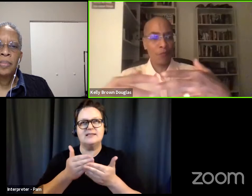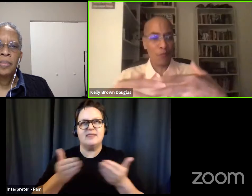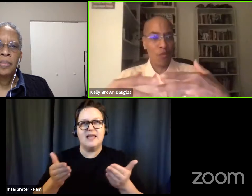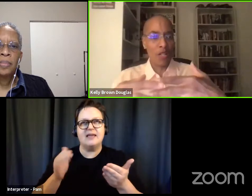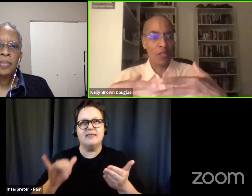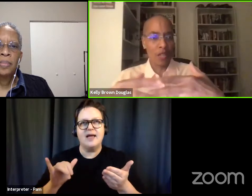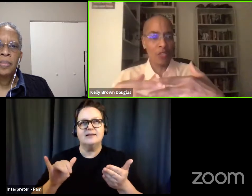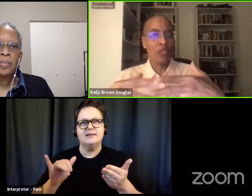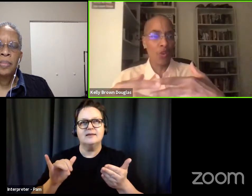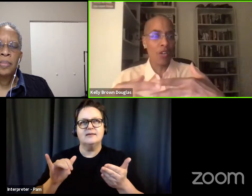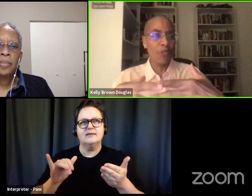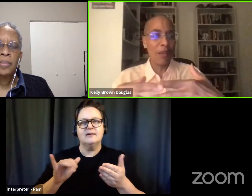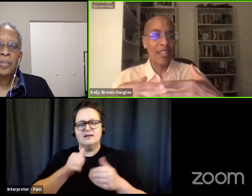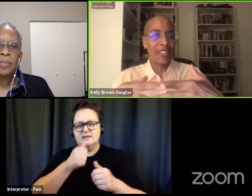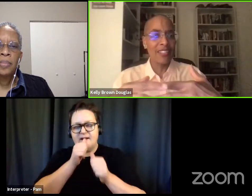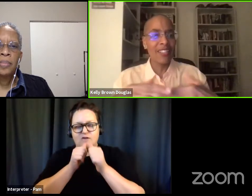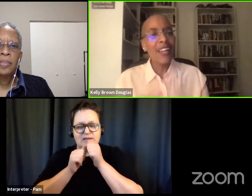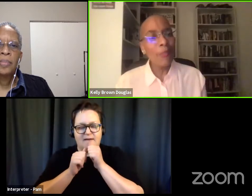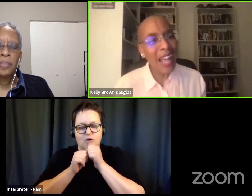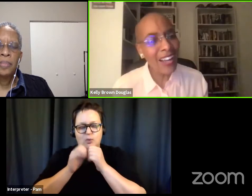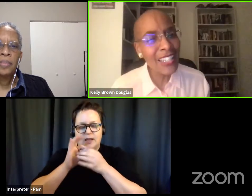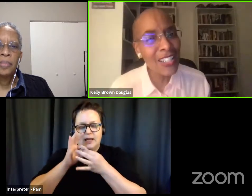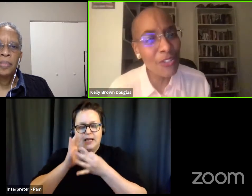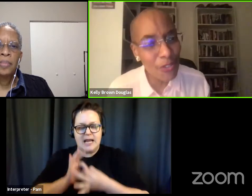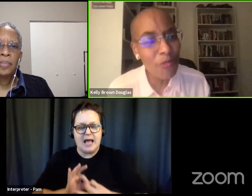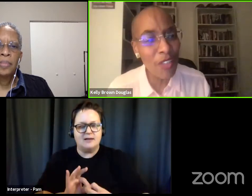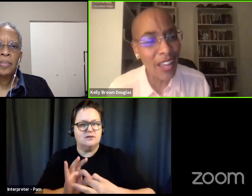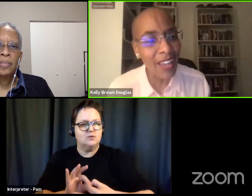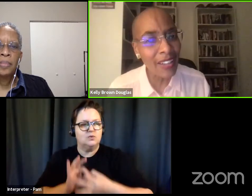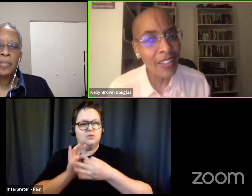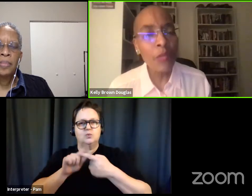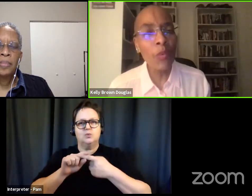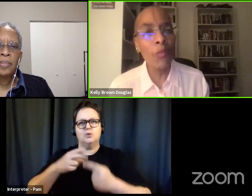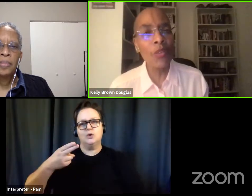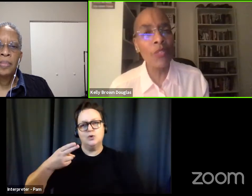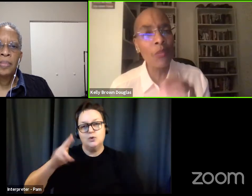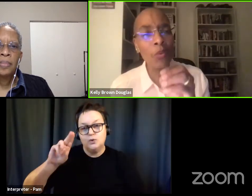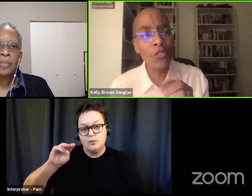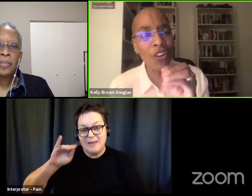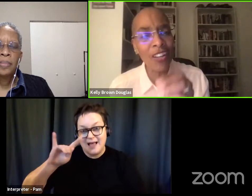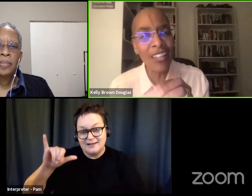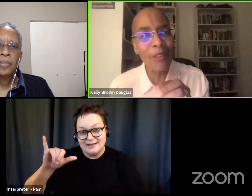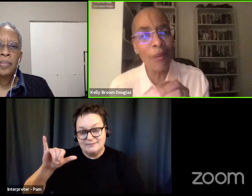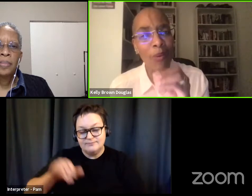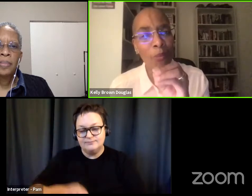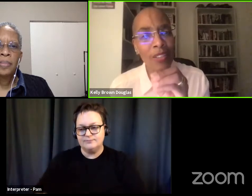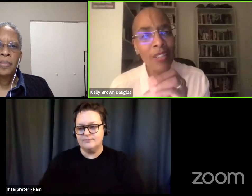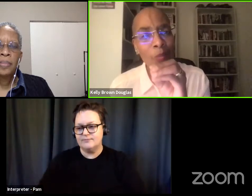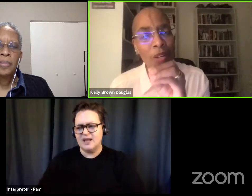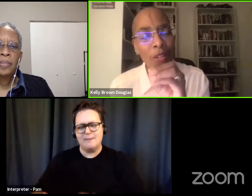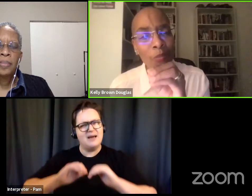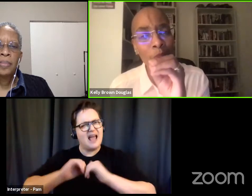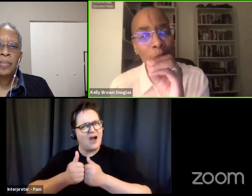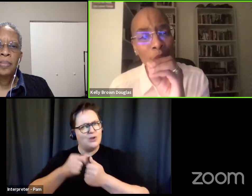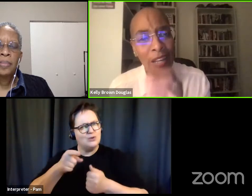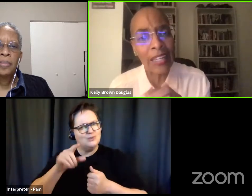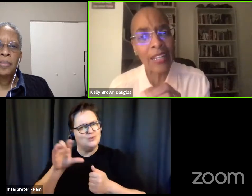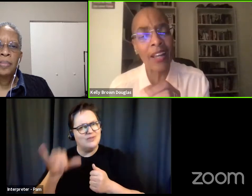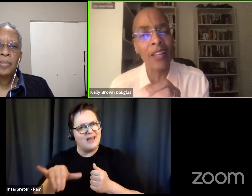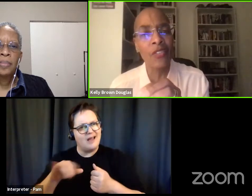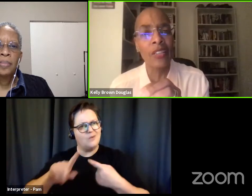connects us to our humanity. But how do you do that when we're talking about what